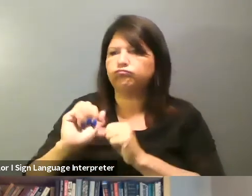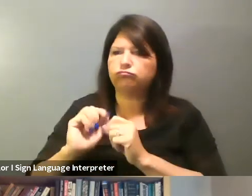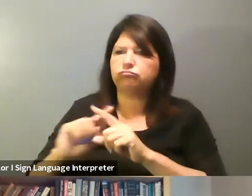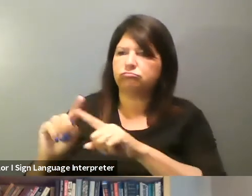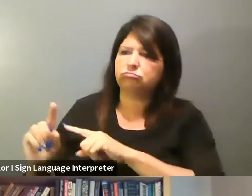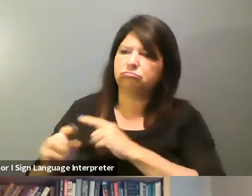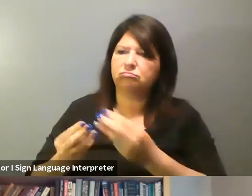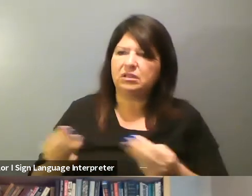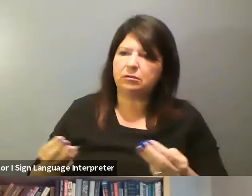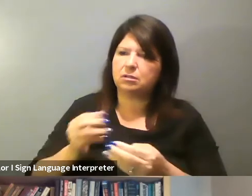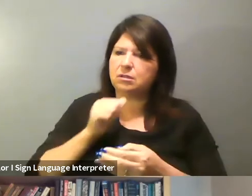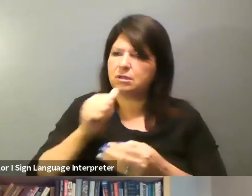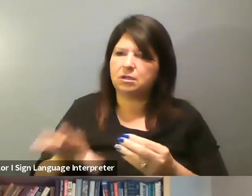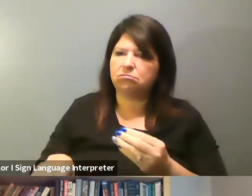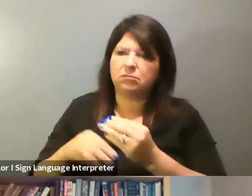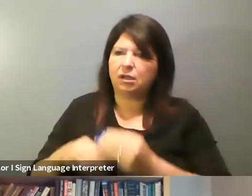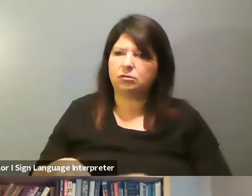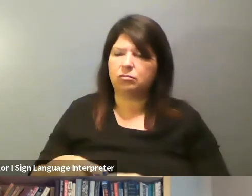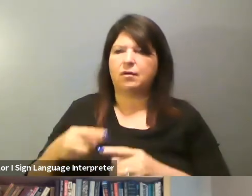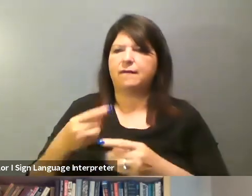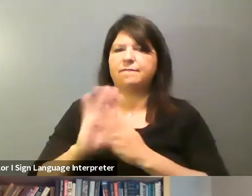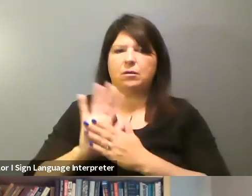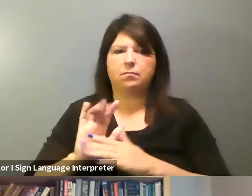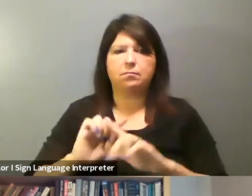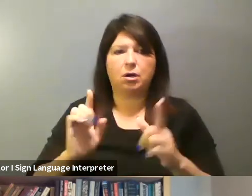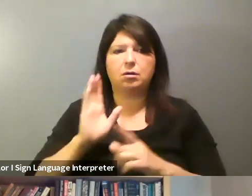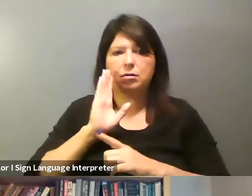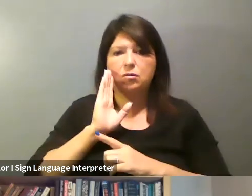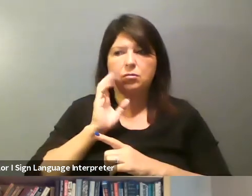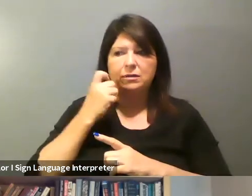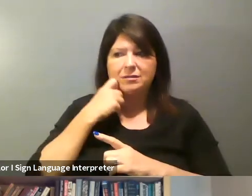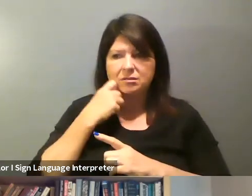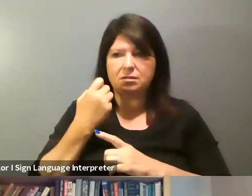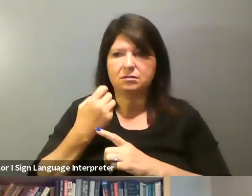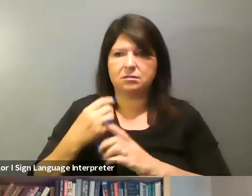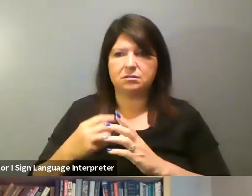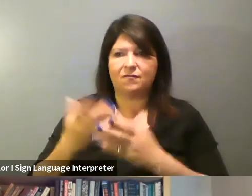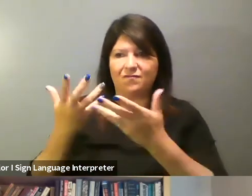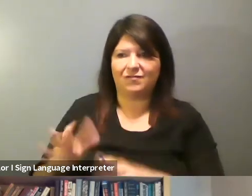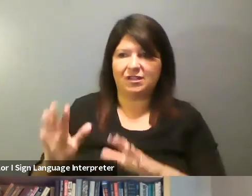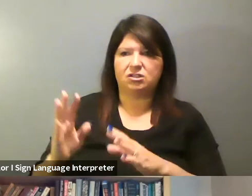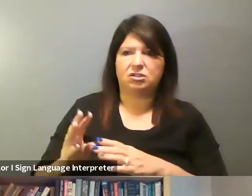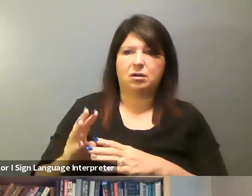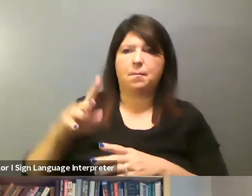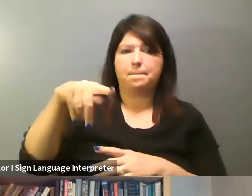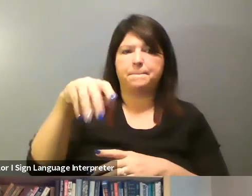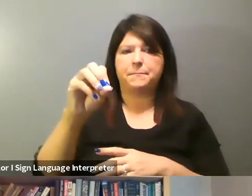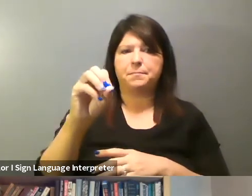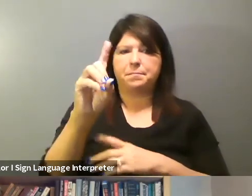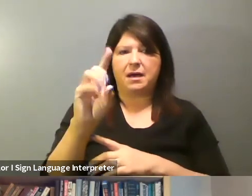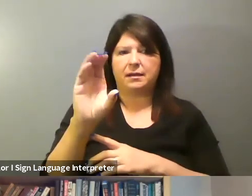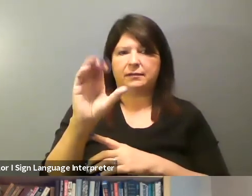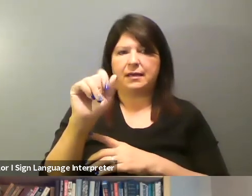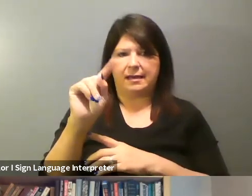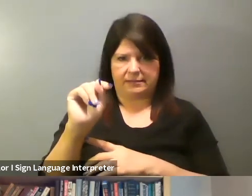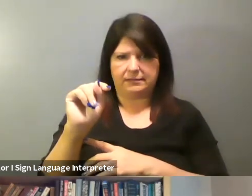a four-part podcast that we're going to release very soon, like in a week or two, which is also called Dope is